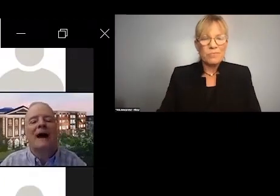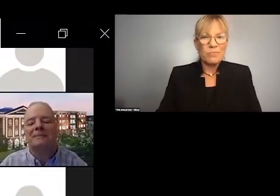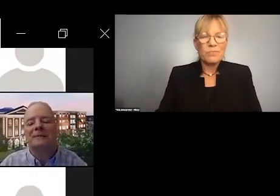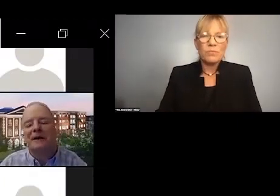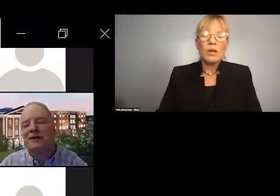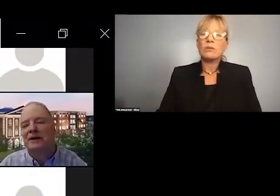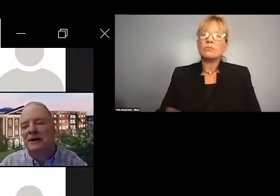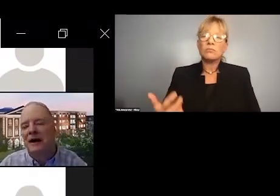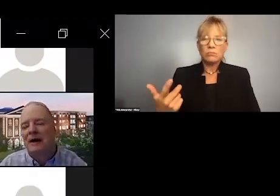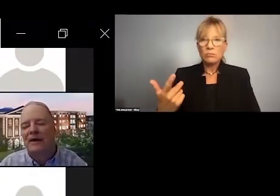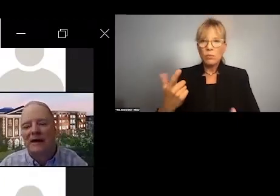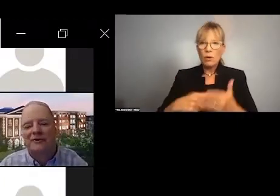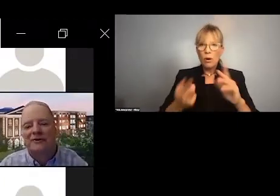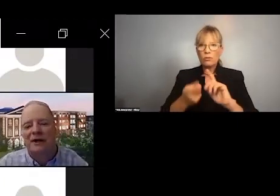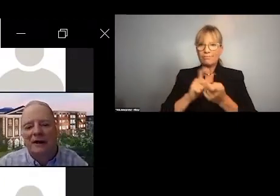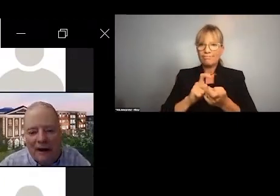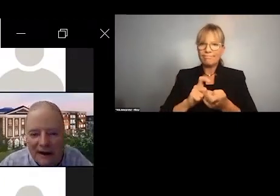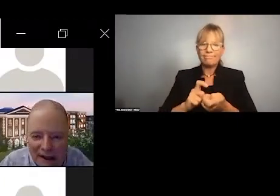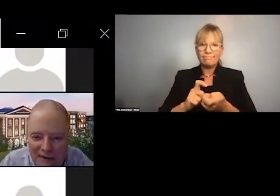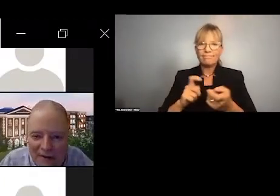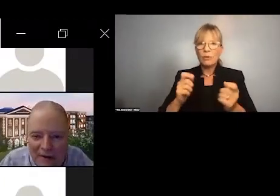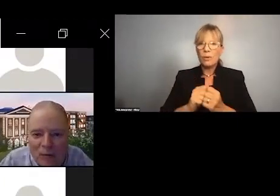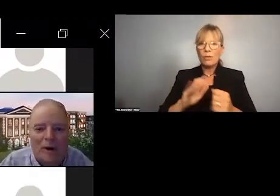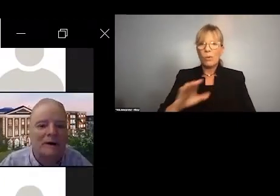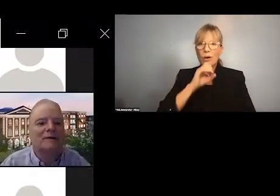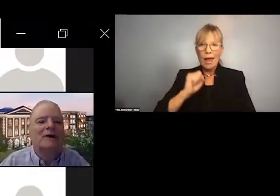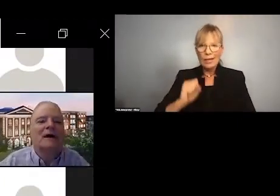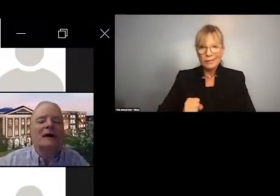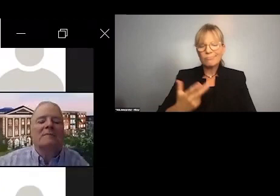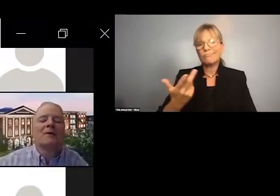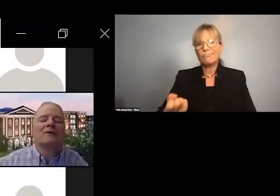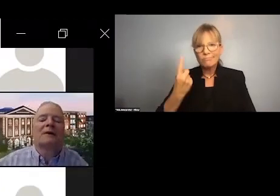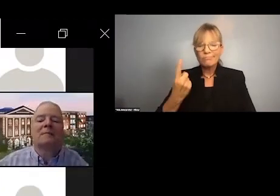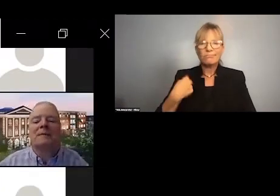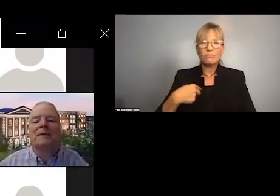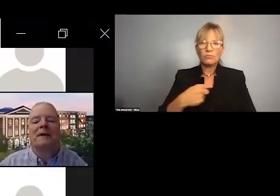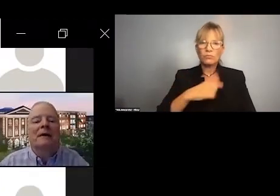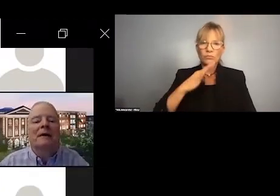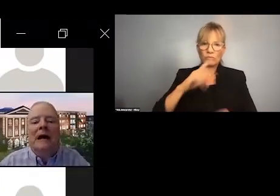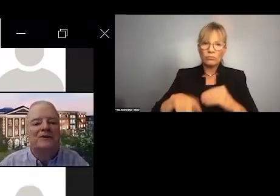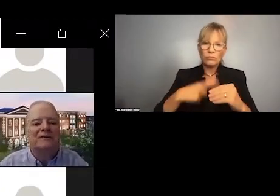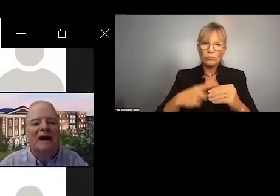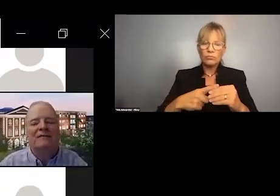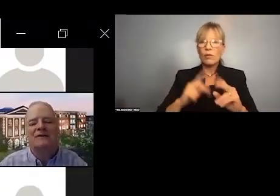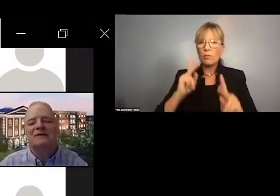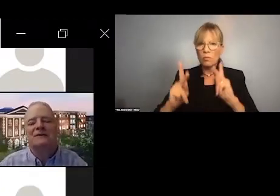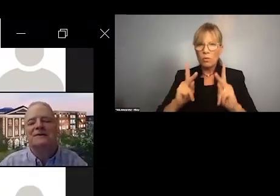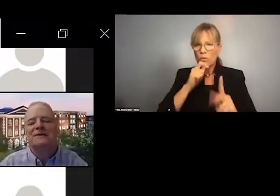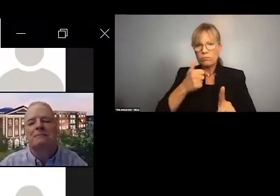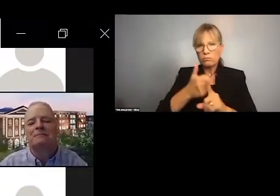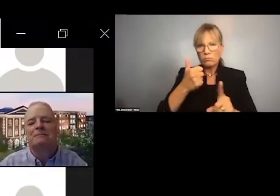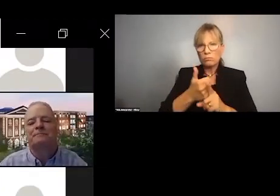So what about adaptation with aging? And again, we're talking about people that